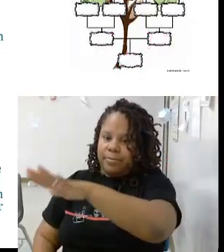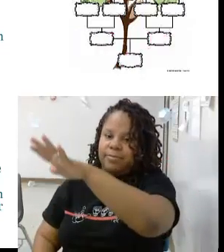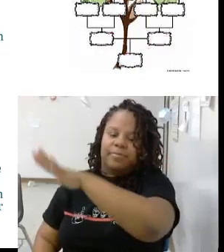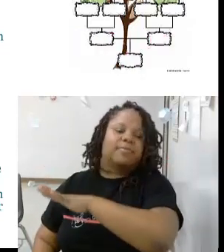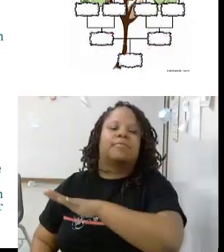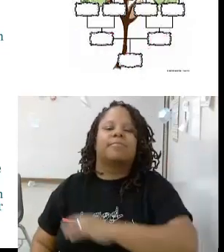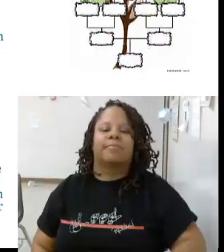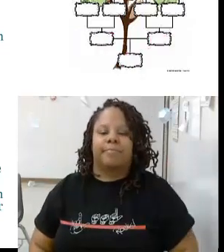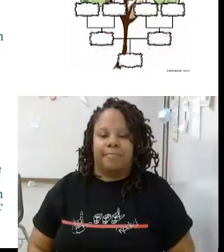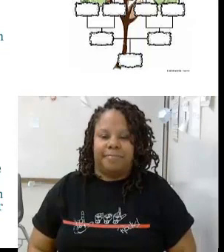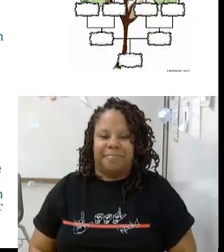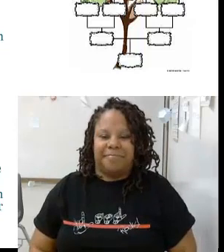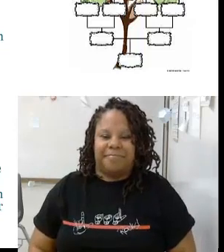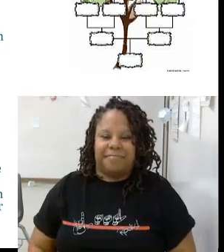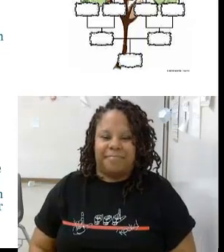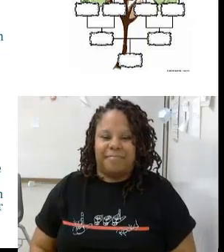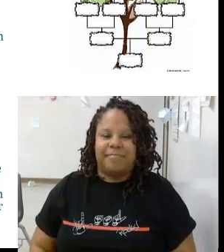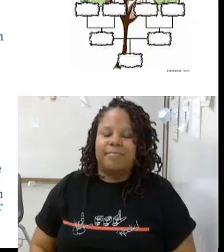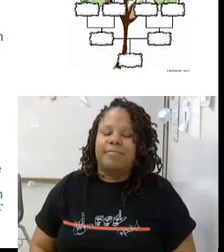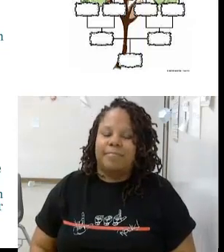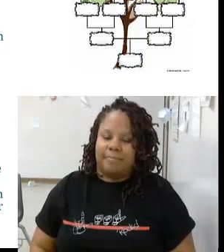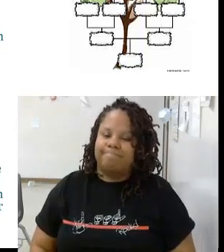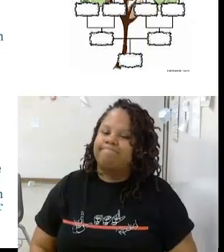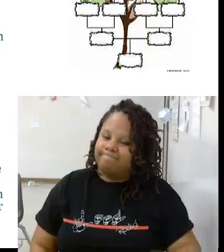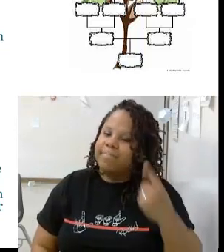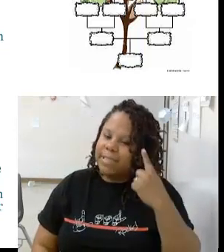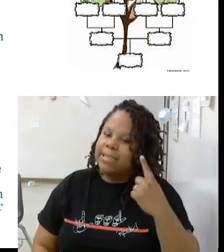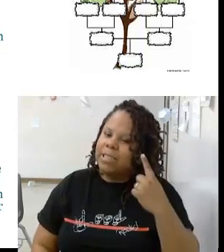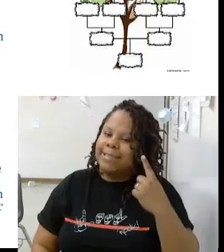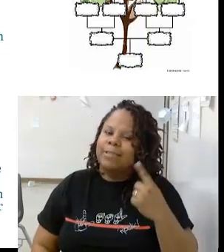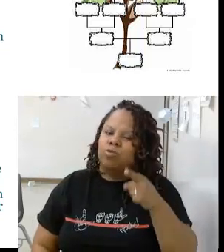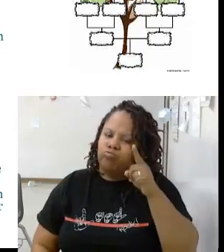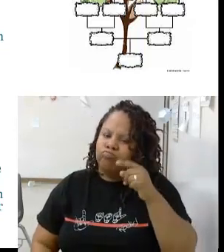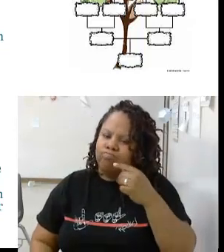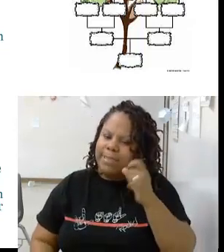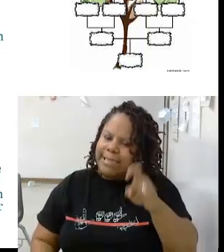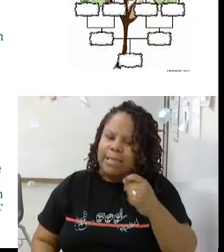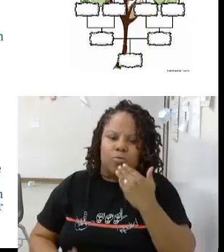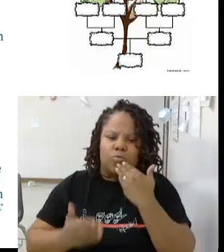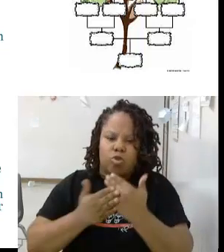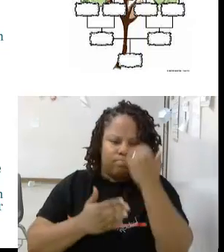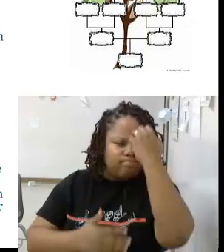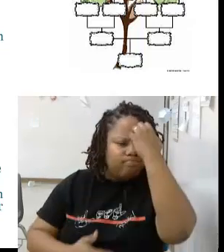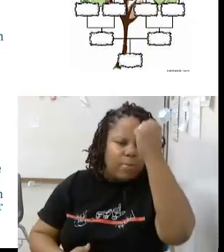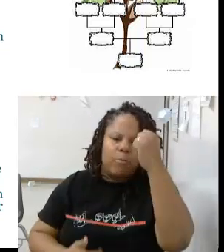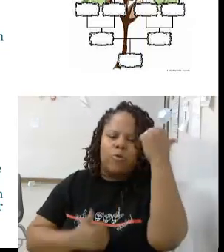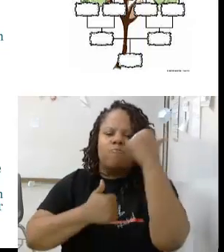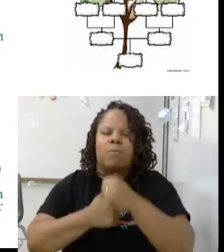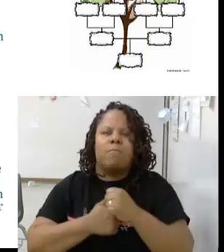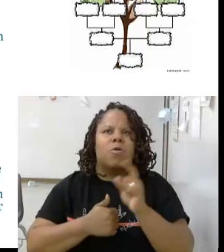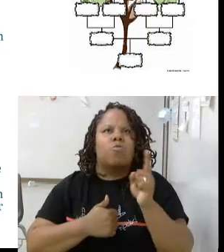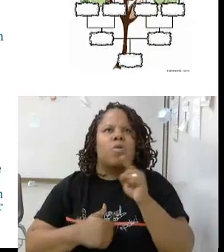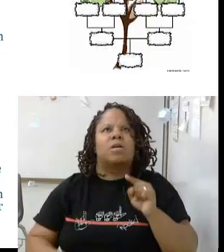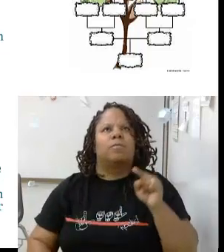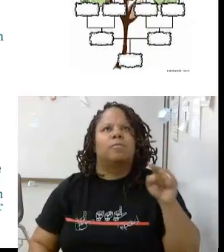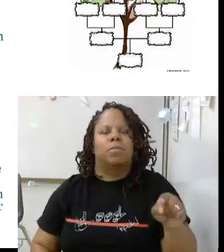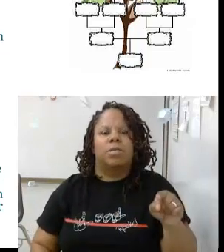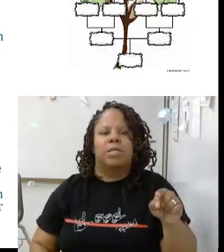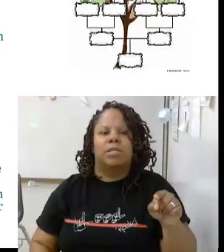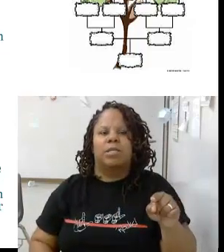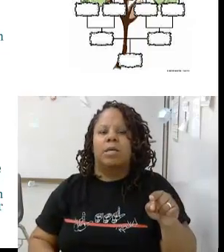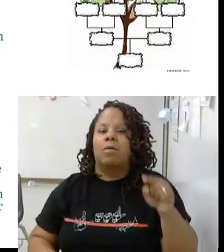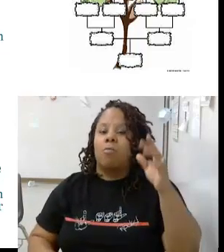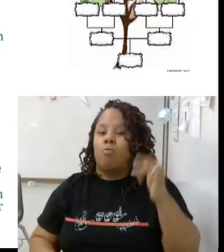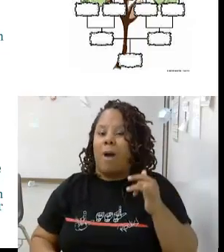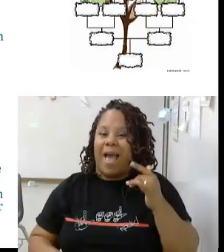mean the difference of Auntie Susan on your mother's side or Auntie Sarah on your father's side. So after you set up the parents, you